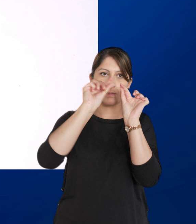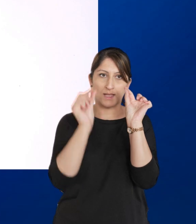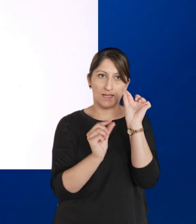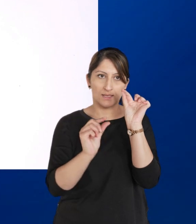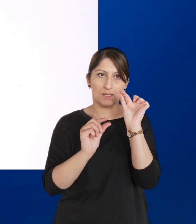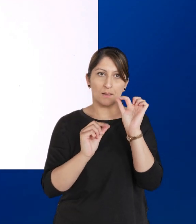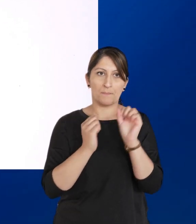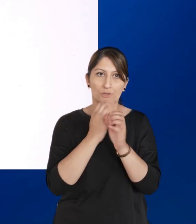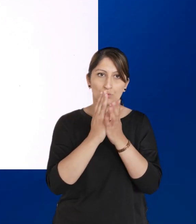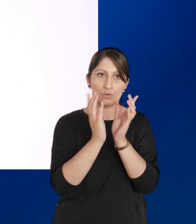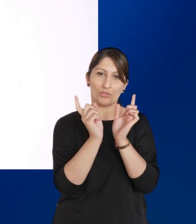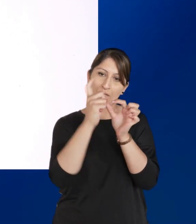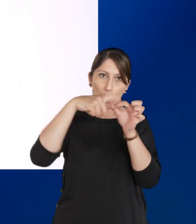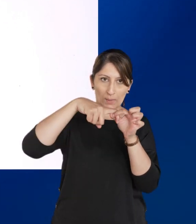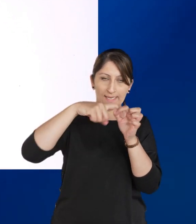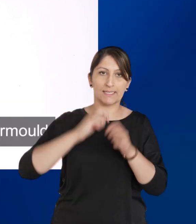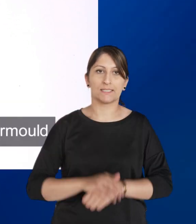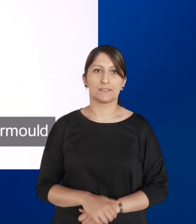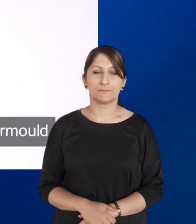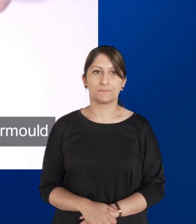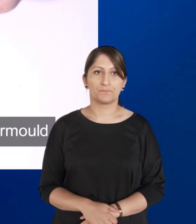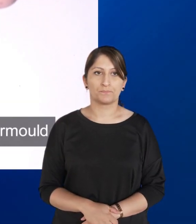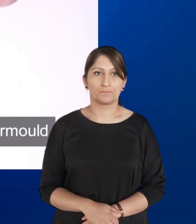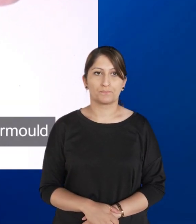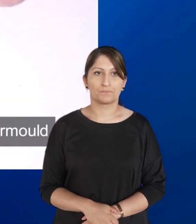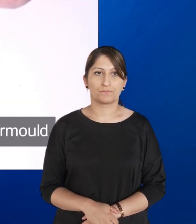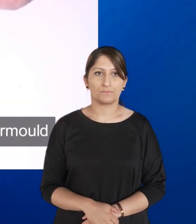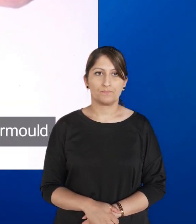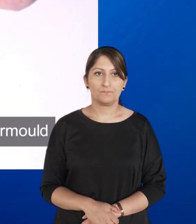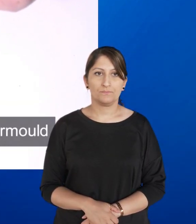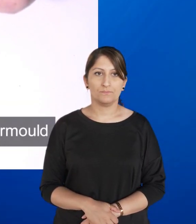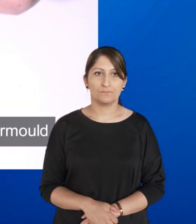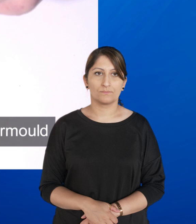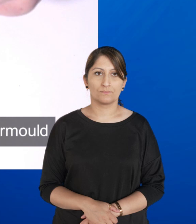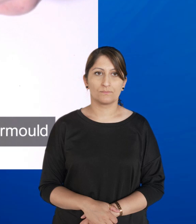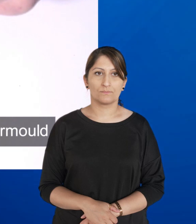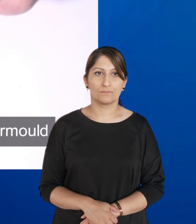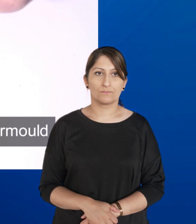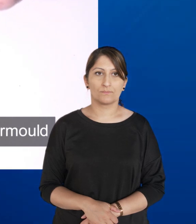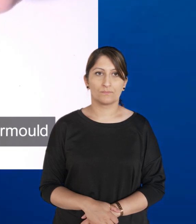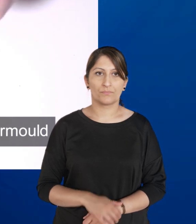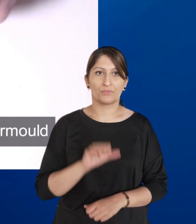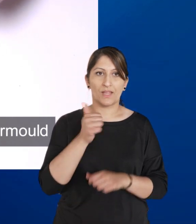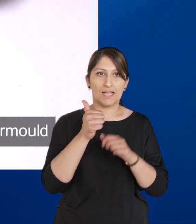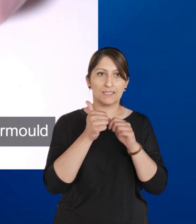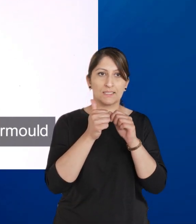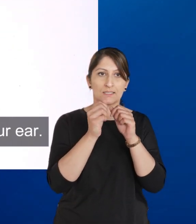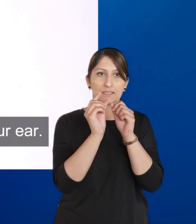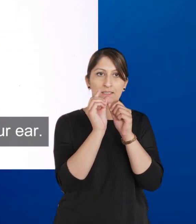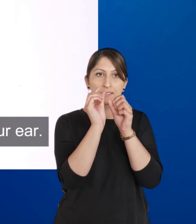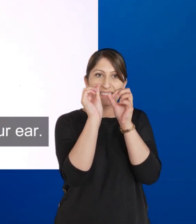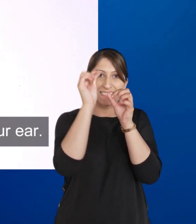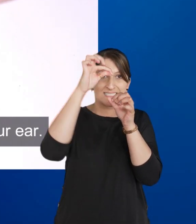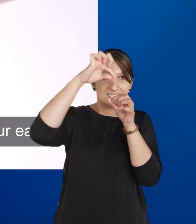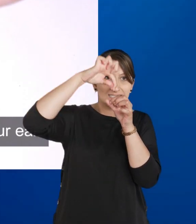it to be threaded through the ear mold. Then thread the tapered end of the tubing through the ear mold so